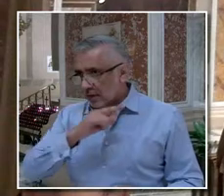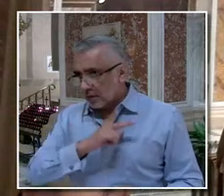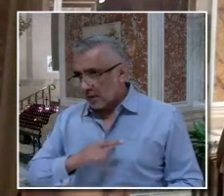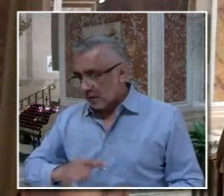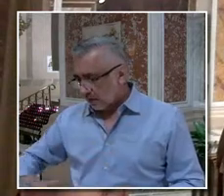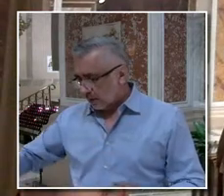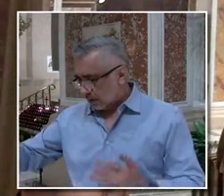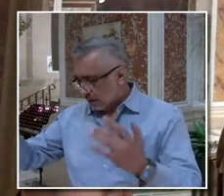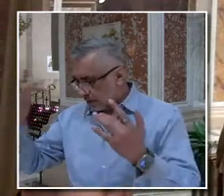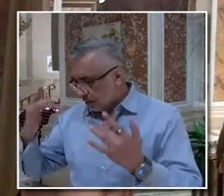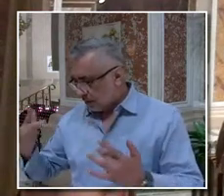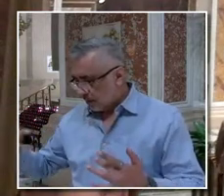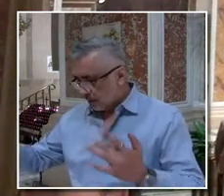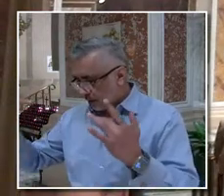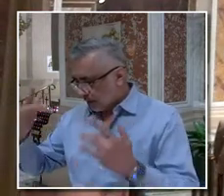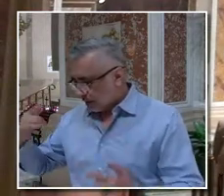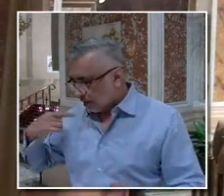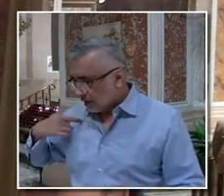eleison.